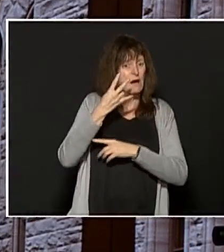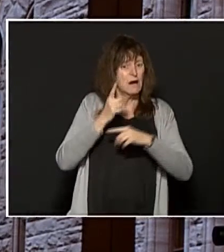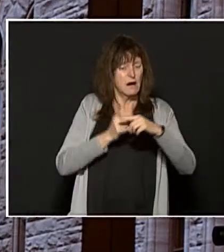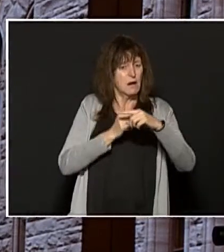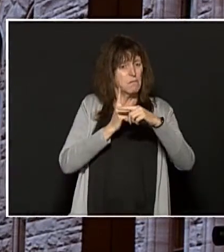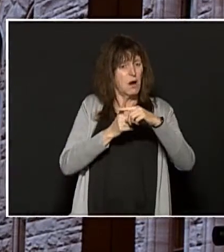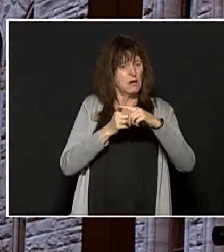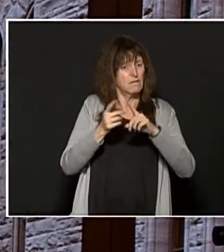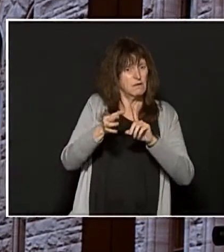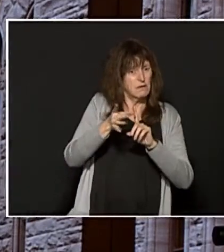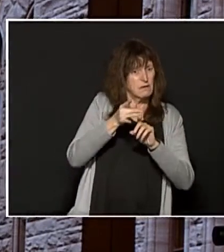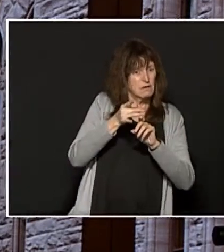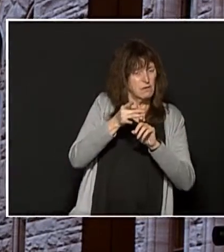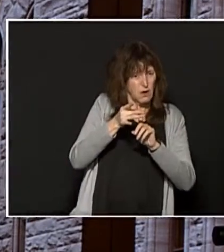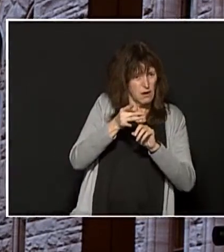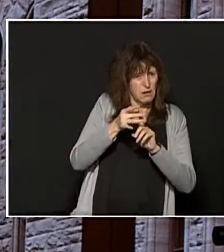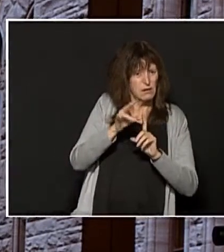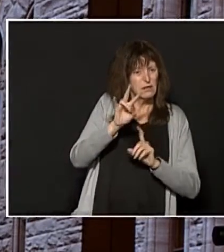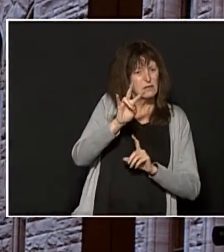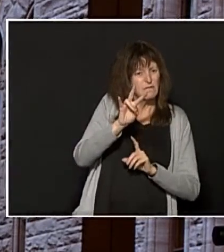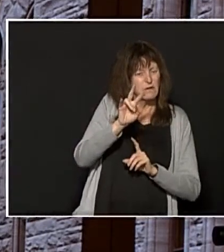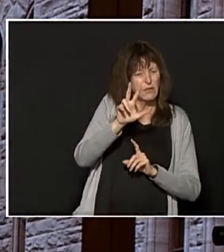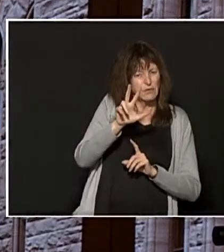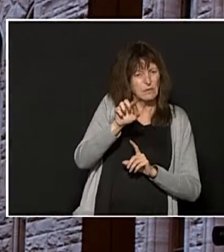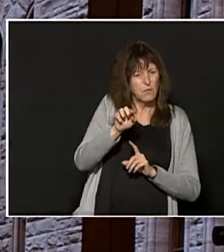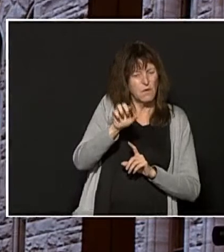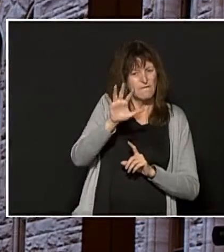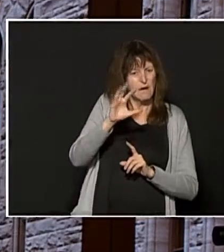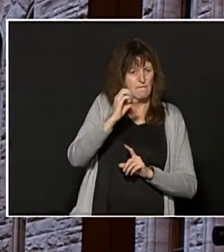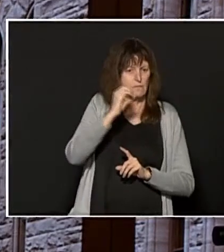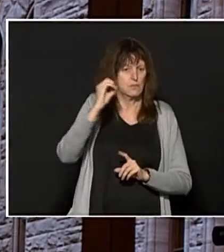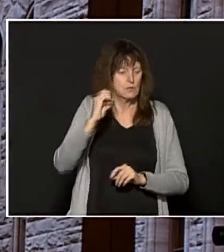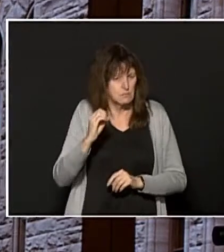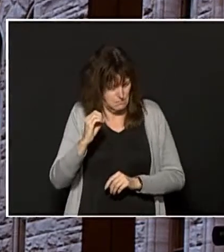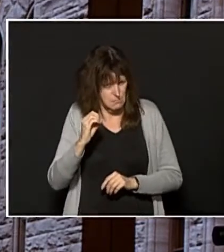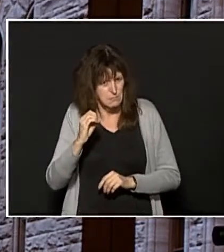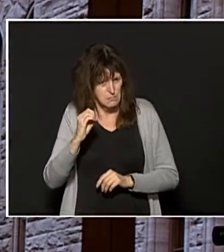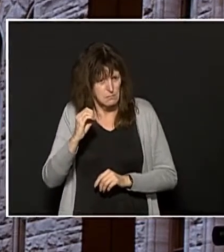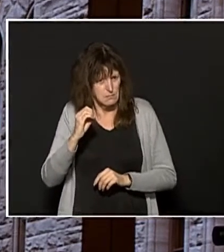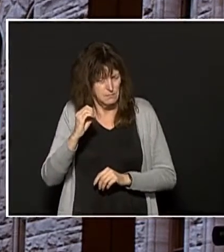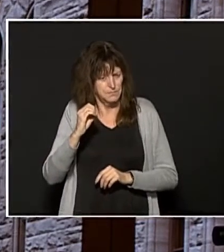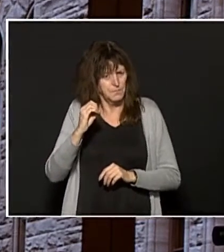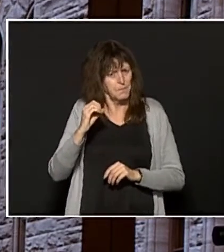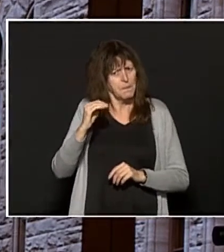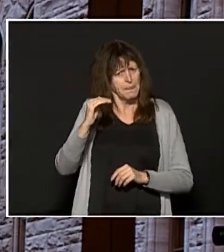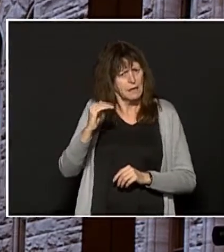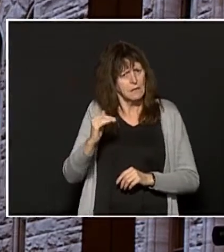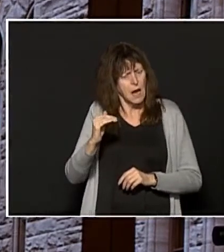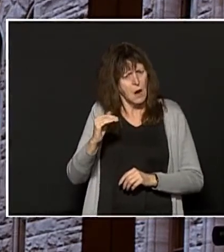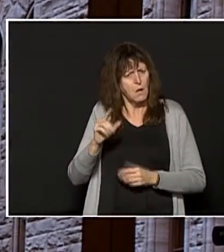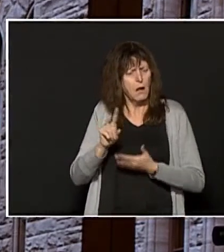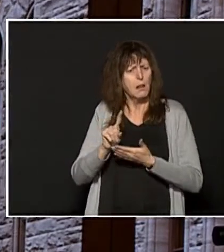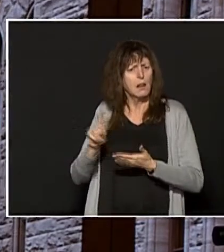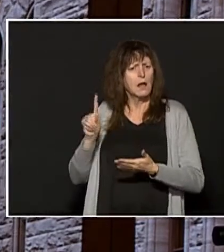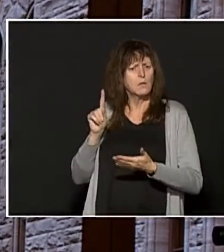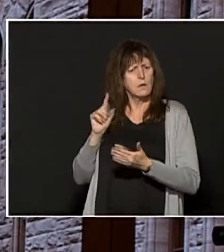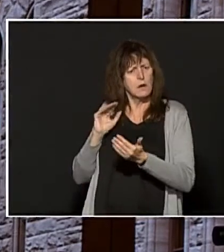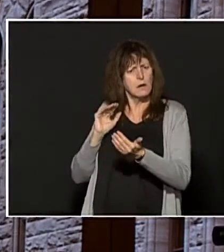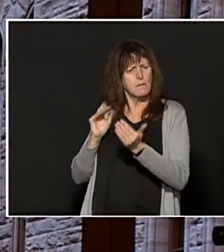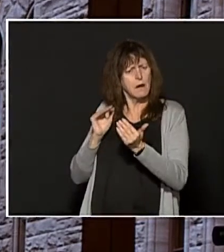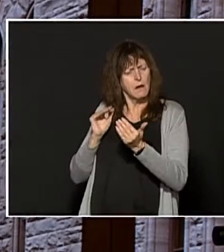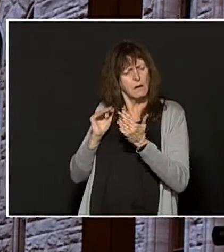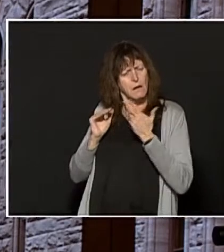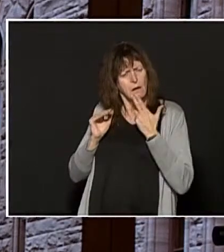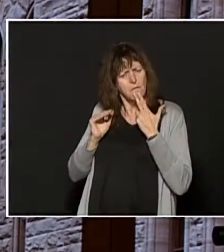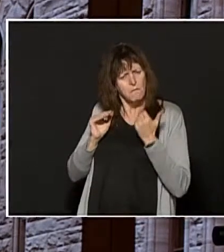73.5%. That's down from 76% 1 week ago. but it is down just a bit, and we have to